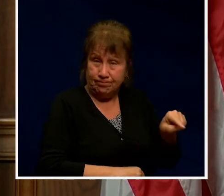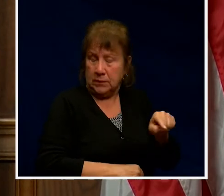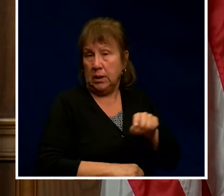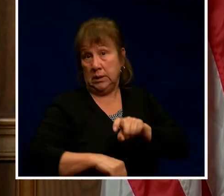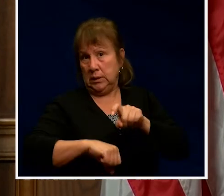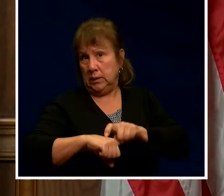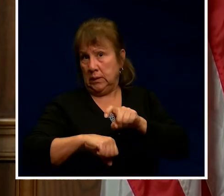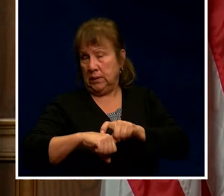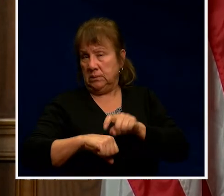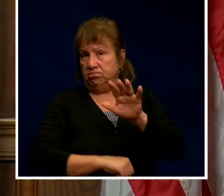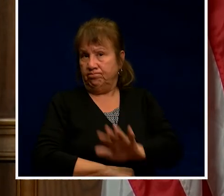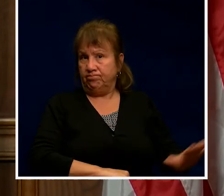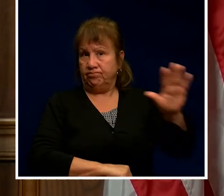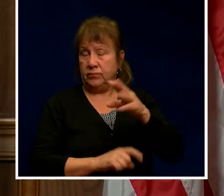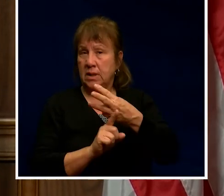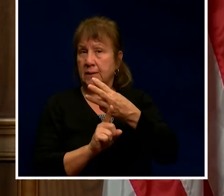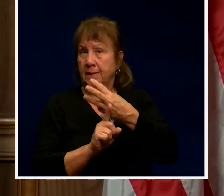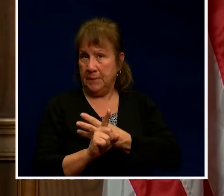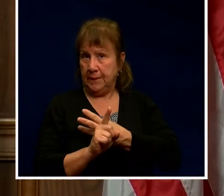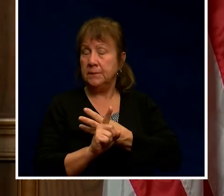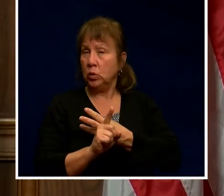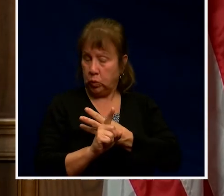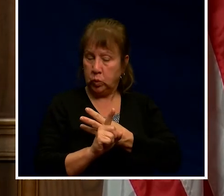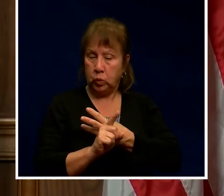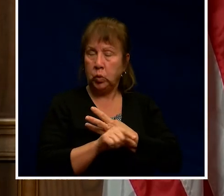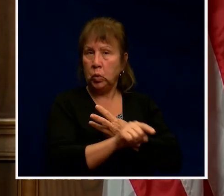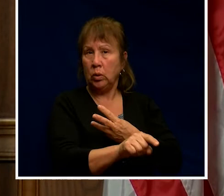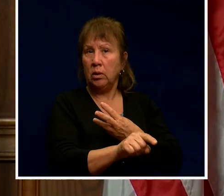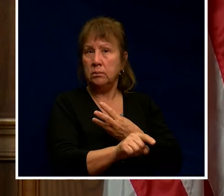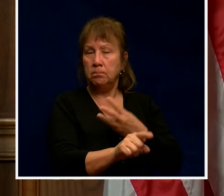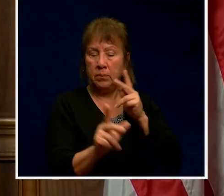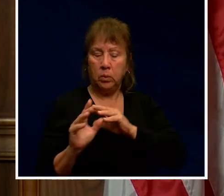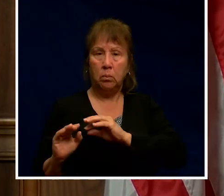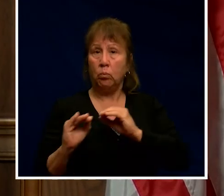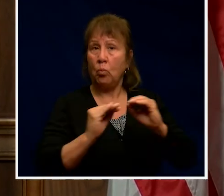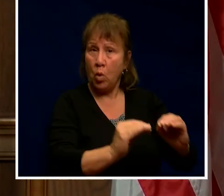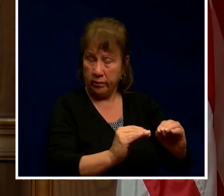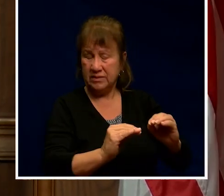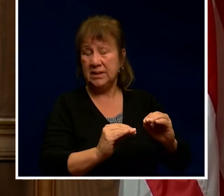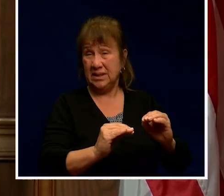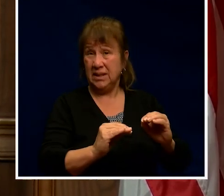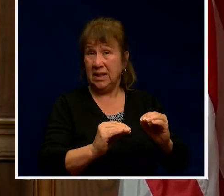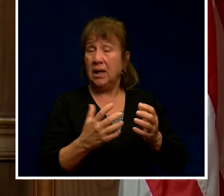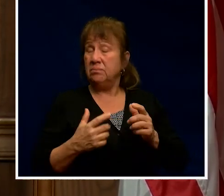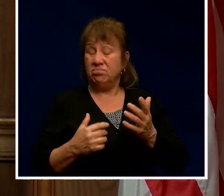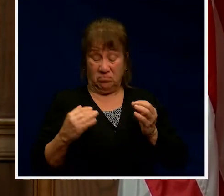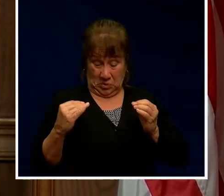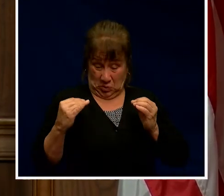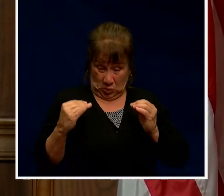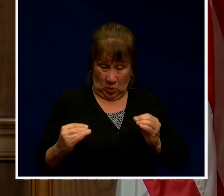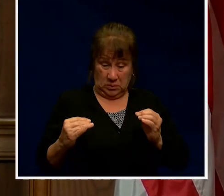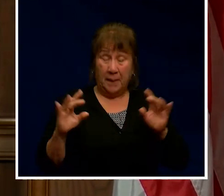mobile homes, but the time factor is usually about 6 months to get those, to actually get households into those spots.